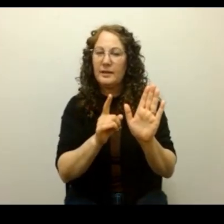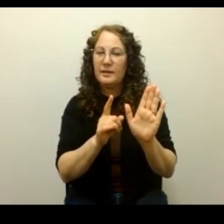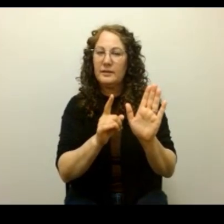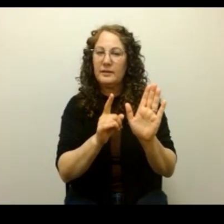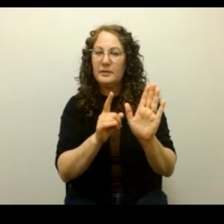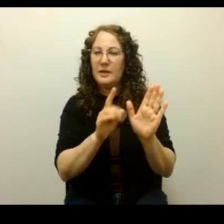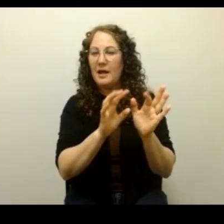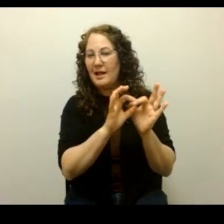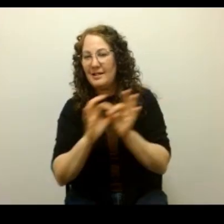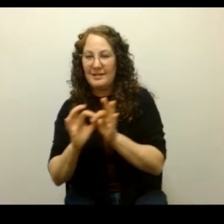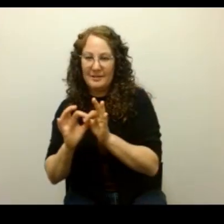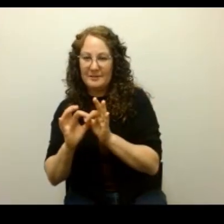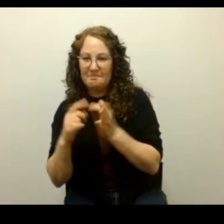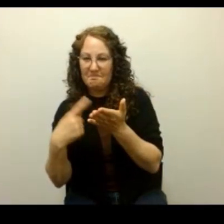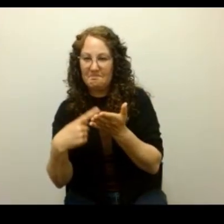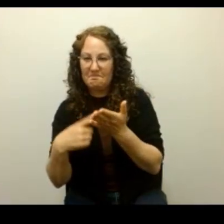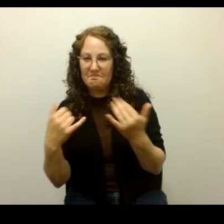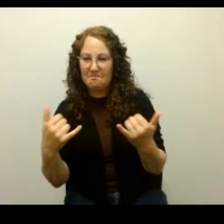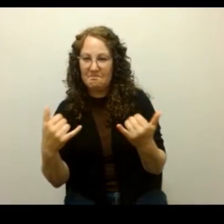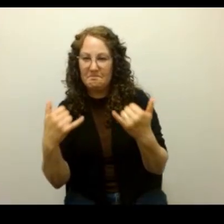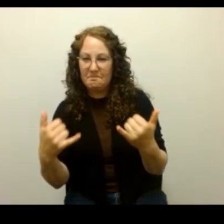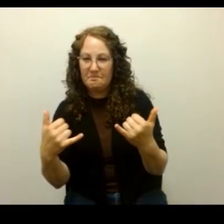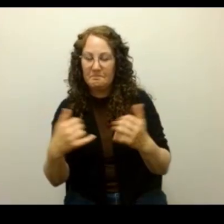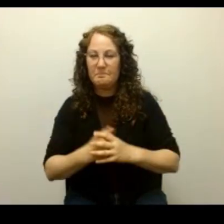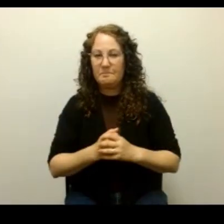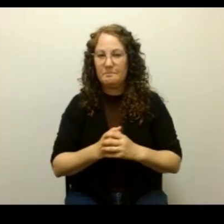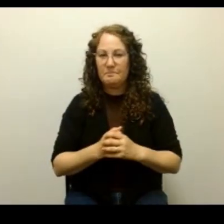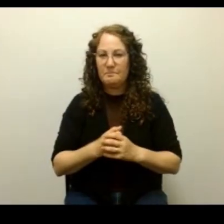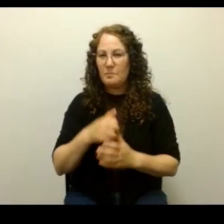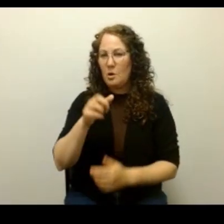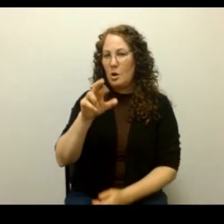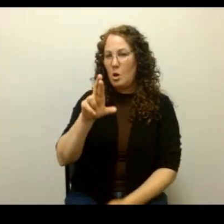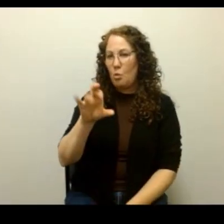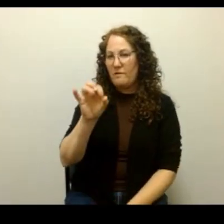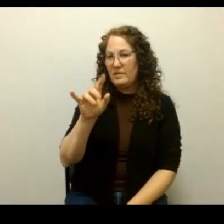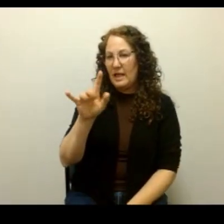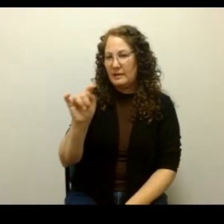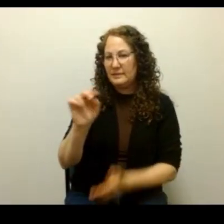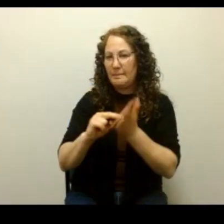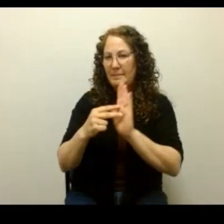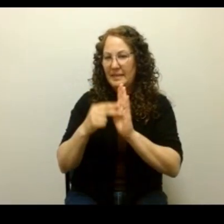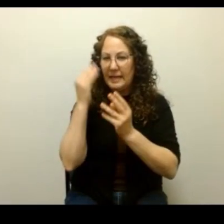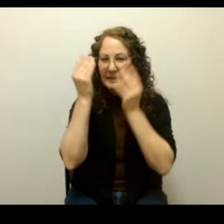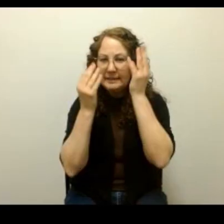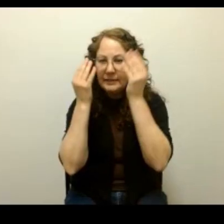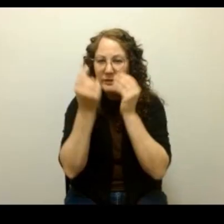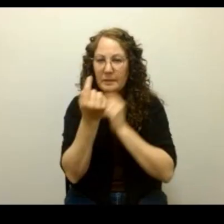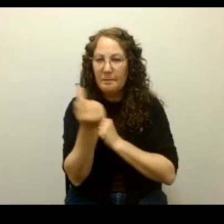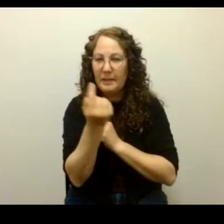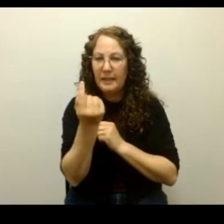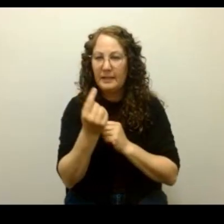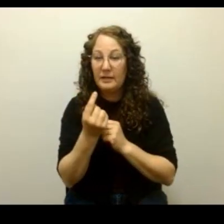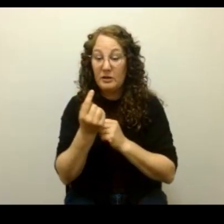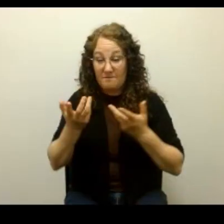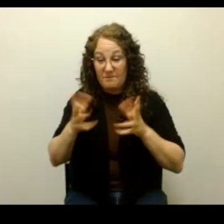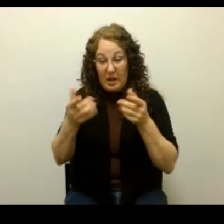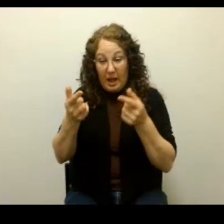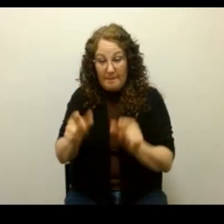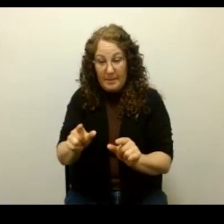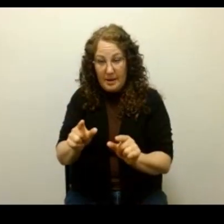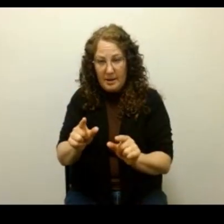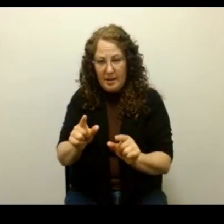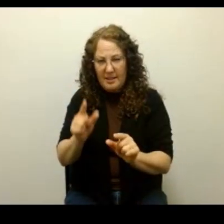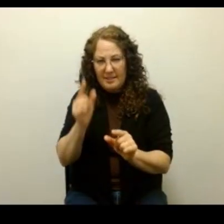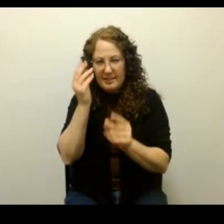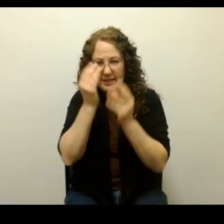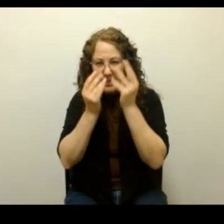today. To reflect means to consider something after it's happened, to